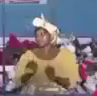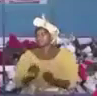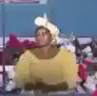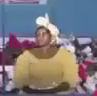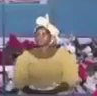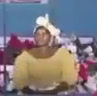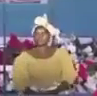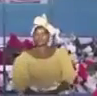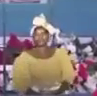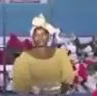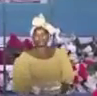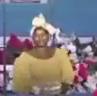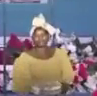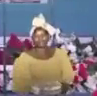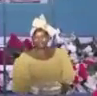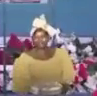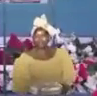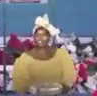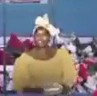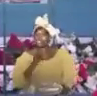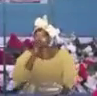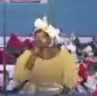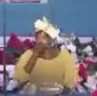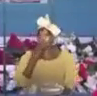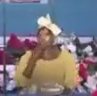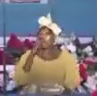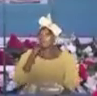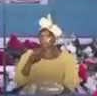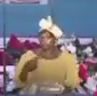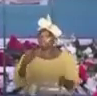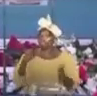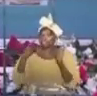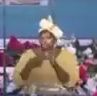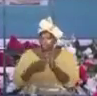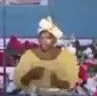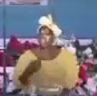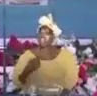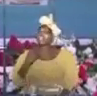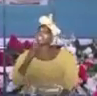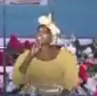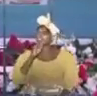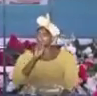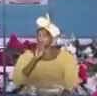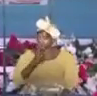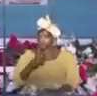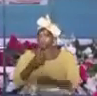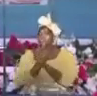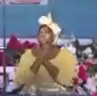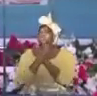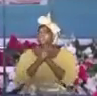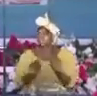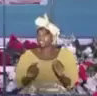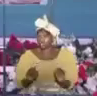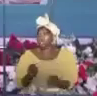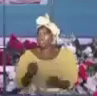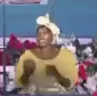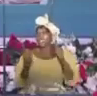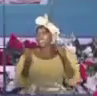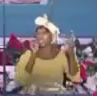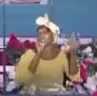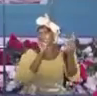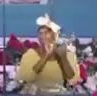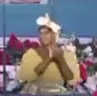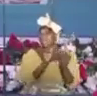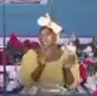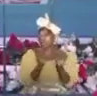There must be a renaissance of genuine salvation in the house of God. Genuine encounters with Jesus,